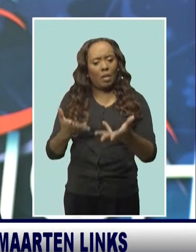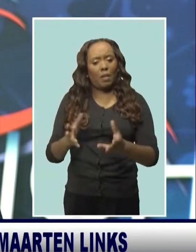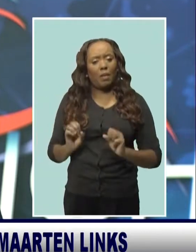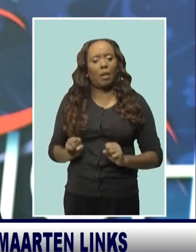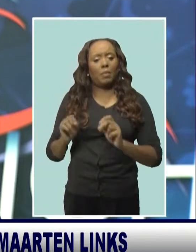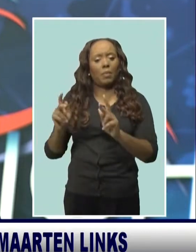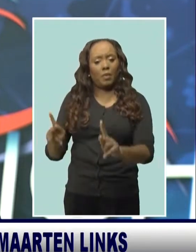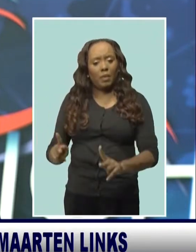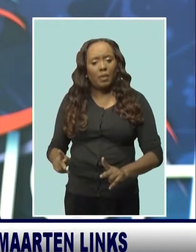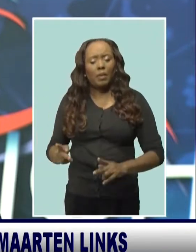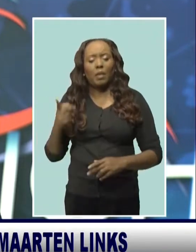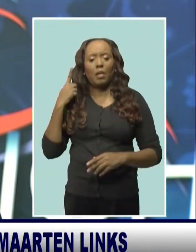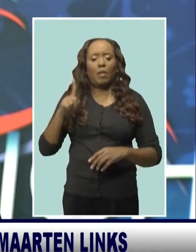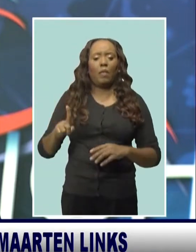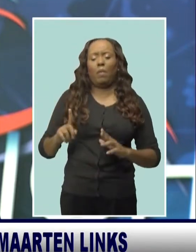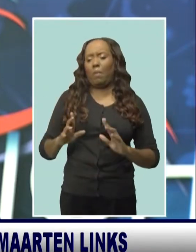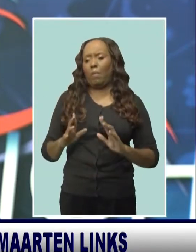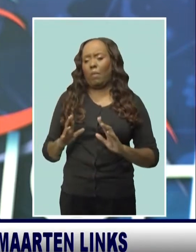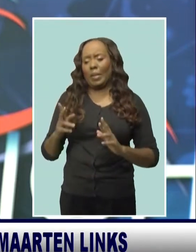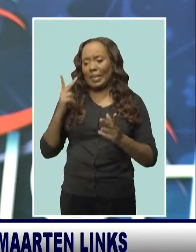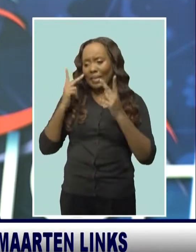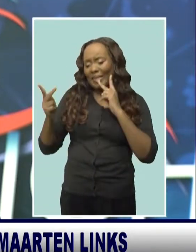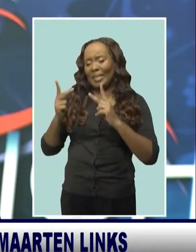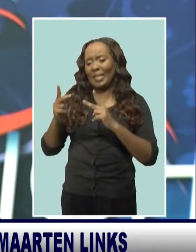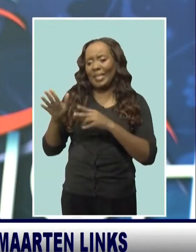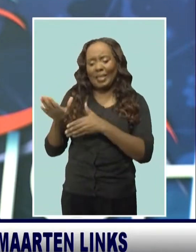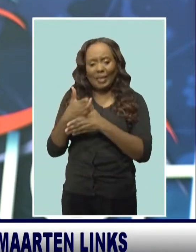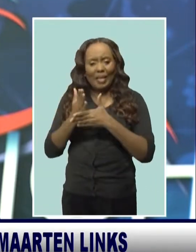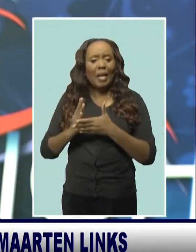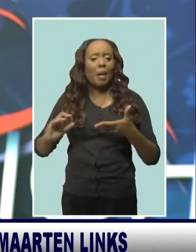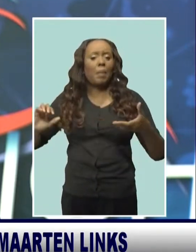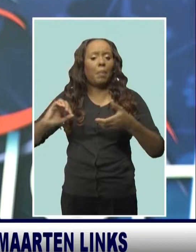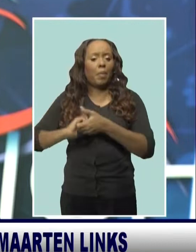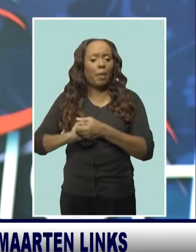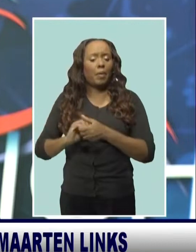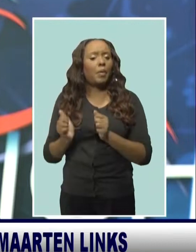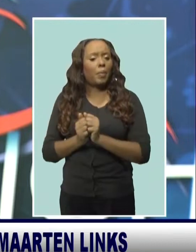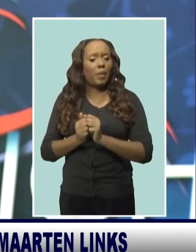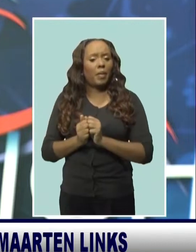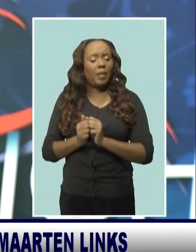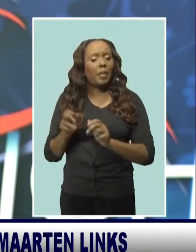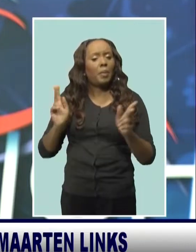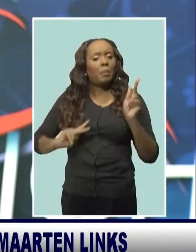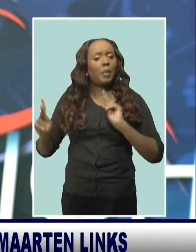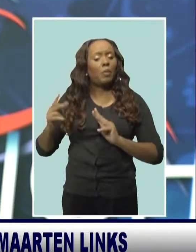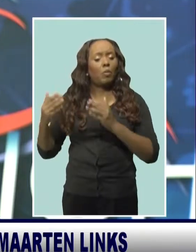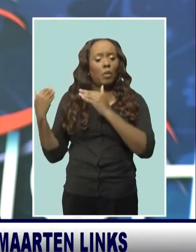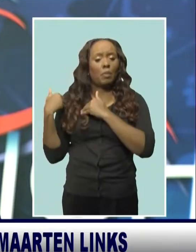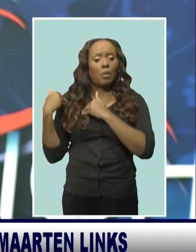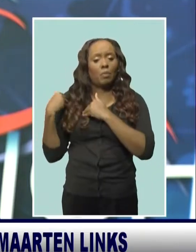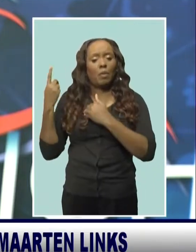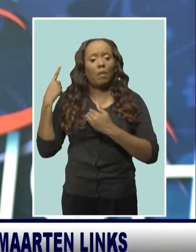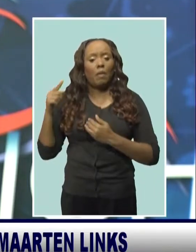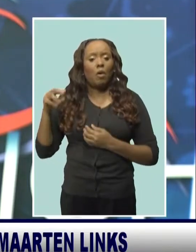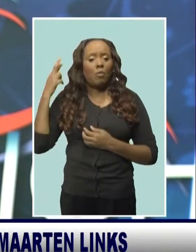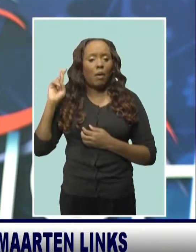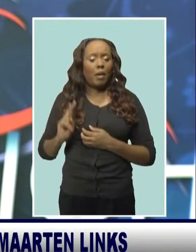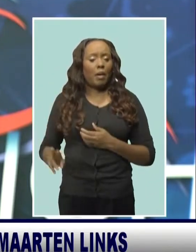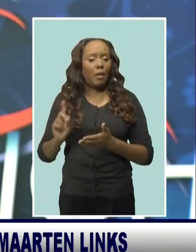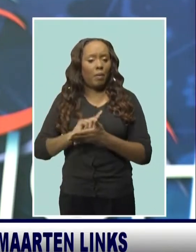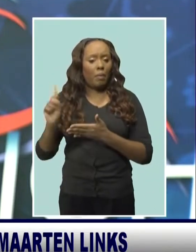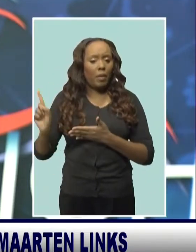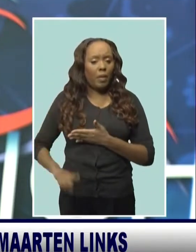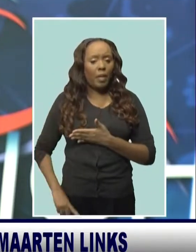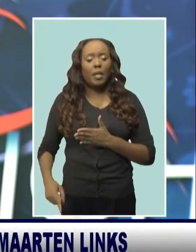She says the show gave her team an opportunity to partner with promoters Ryan Brathwaite and Antonio Moore to highlight some of what